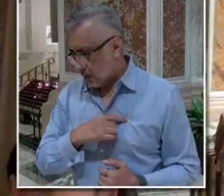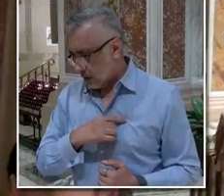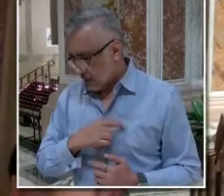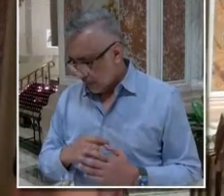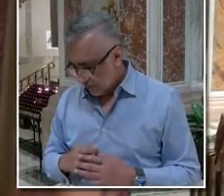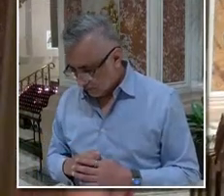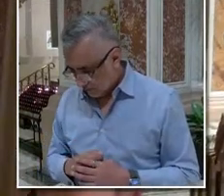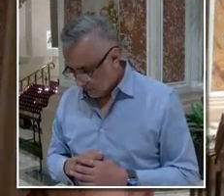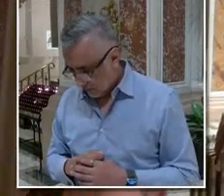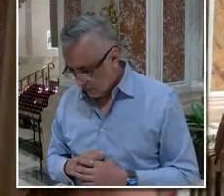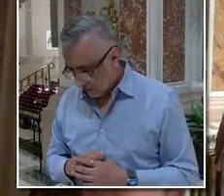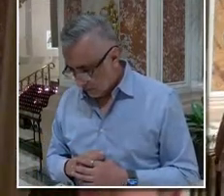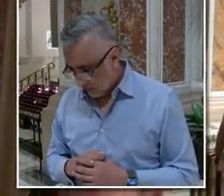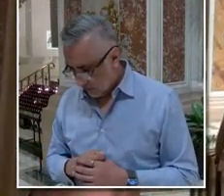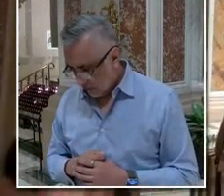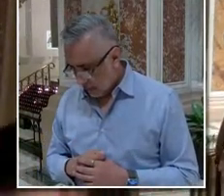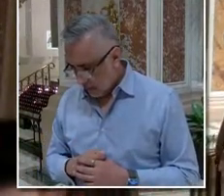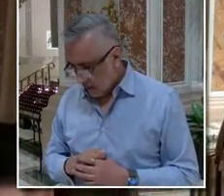eleison.